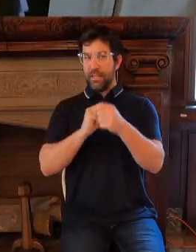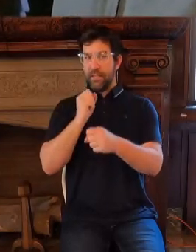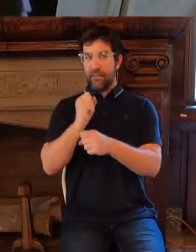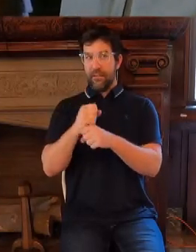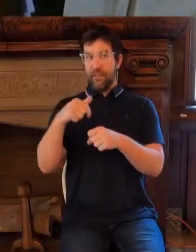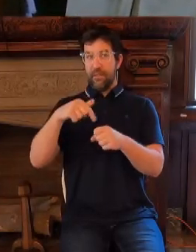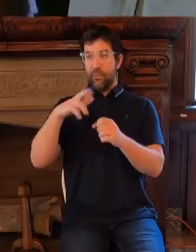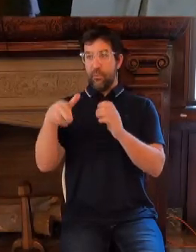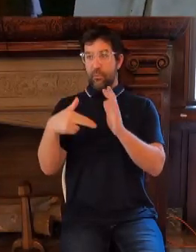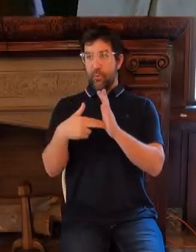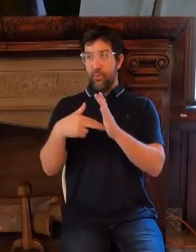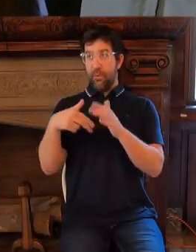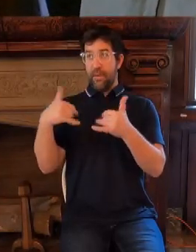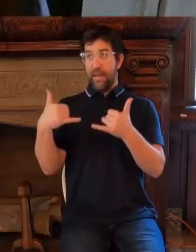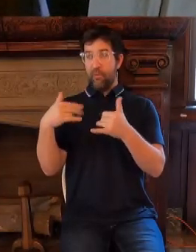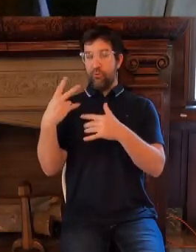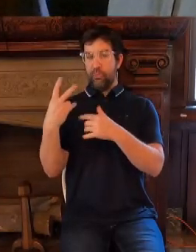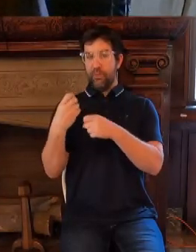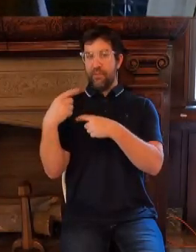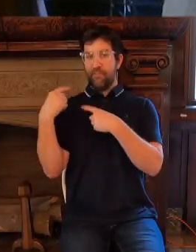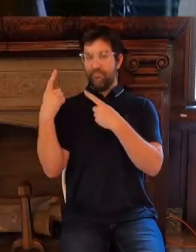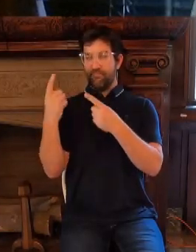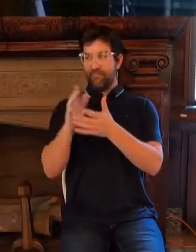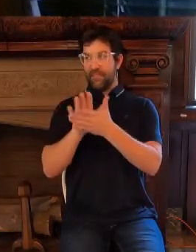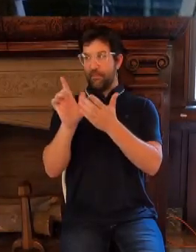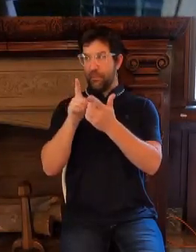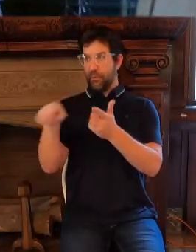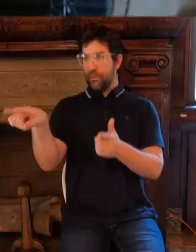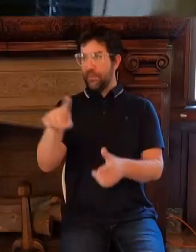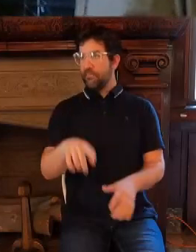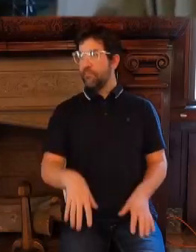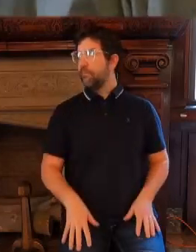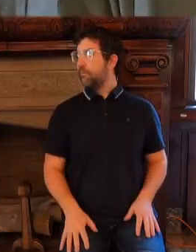this role for 2 years. Nice to meet you.